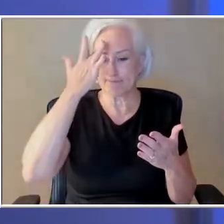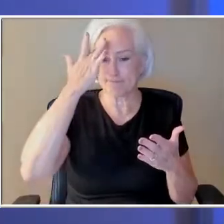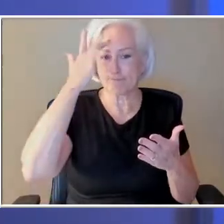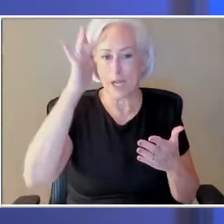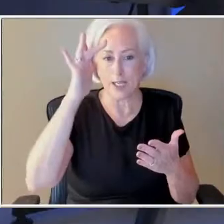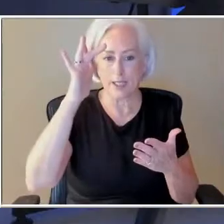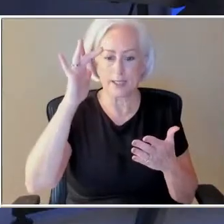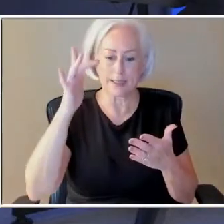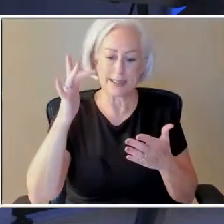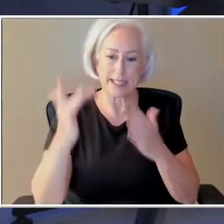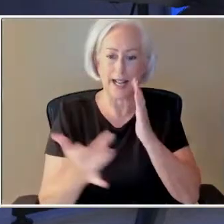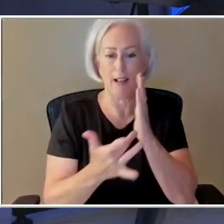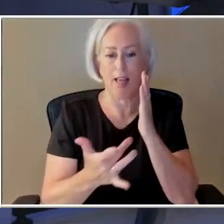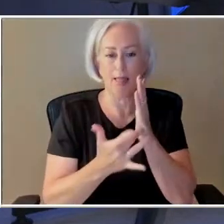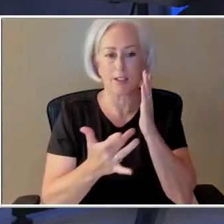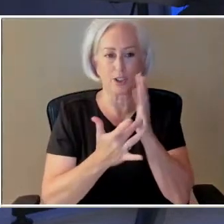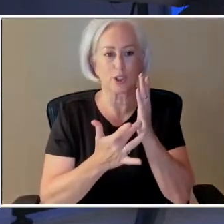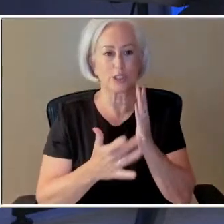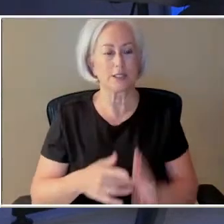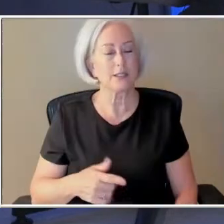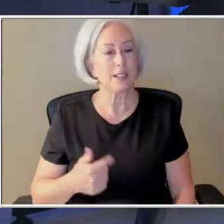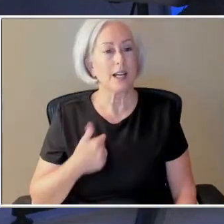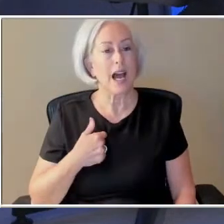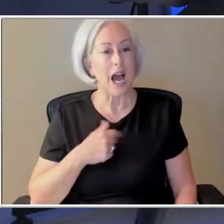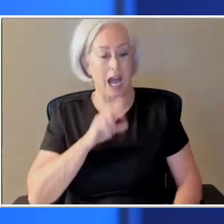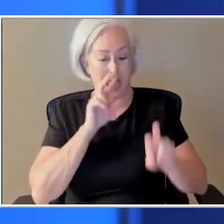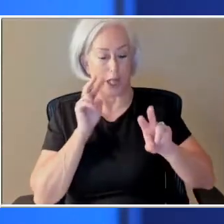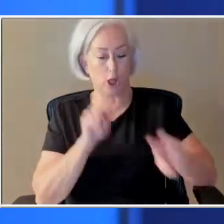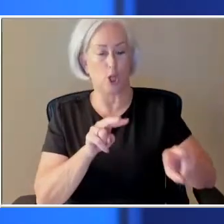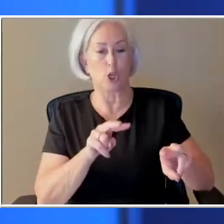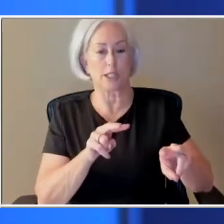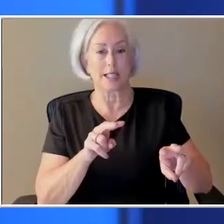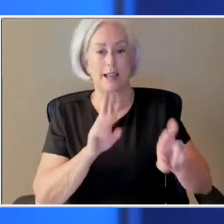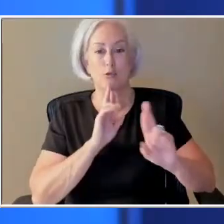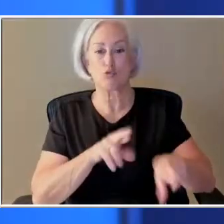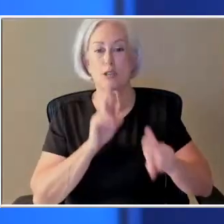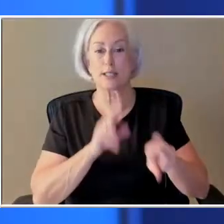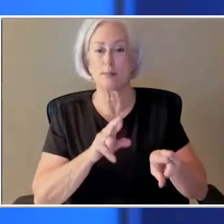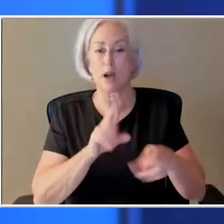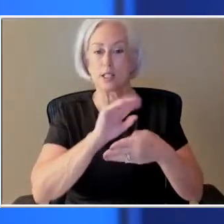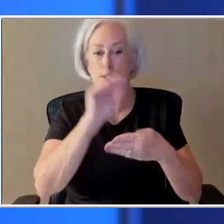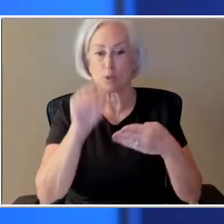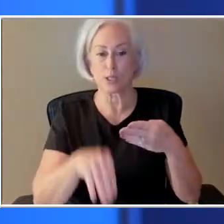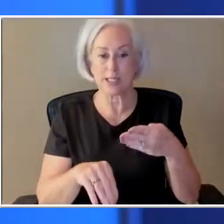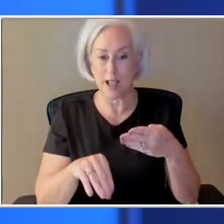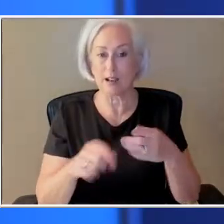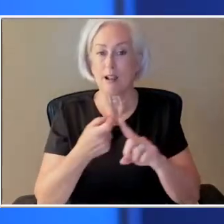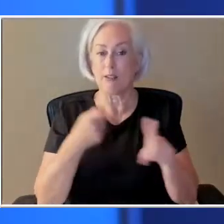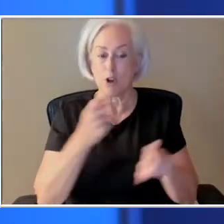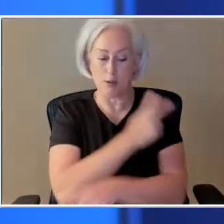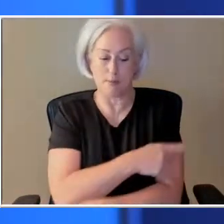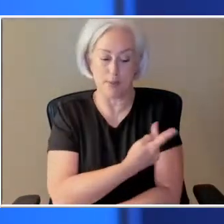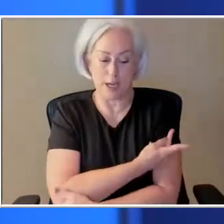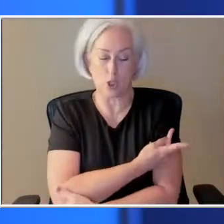and I looked at the response rates, you know, the patient response rates in